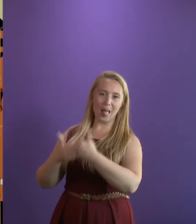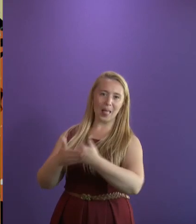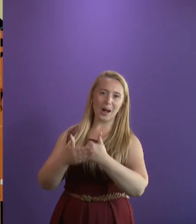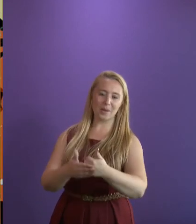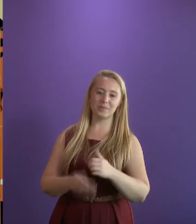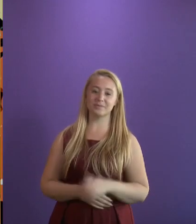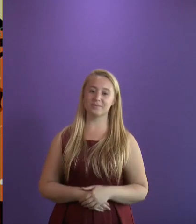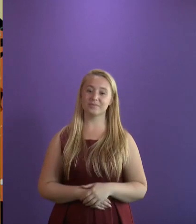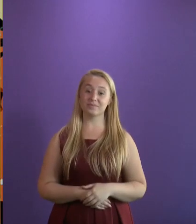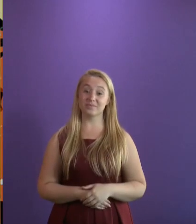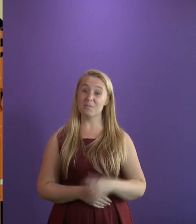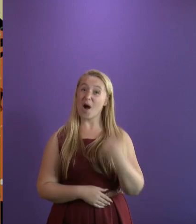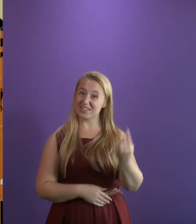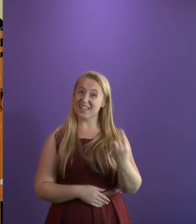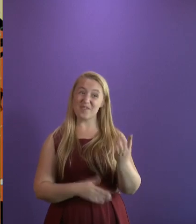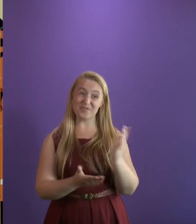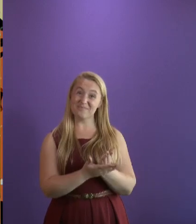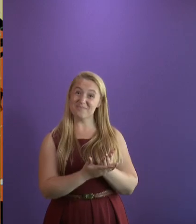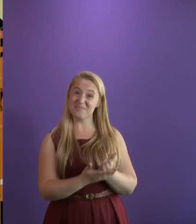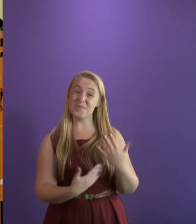She did it.